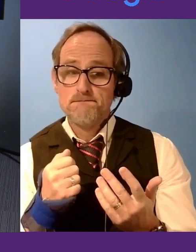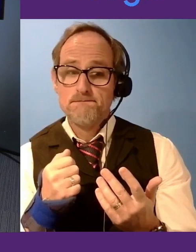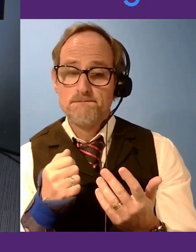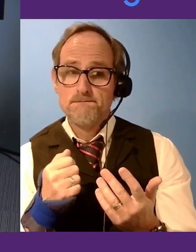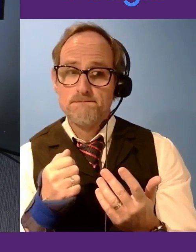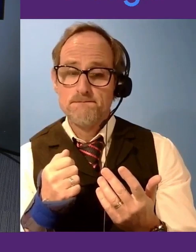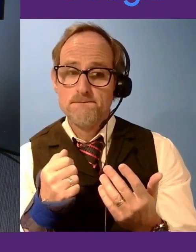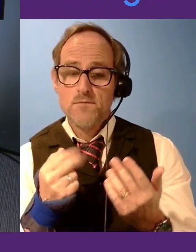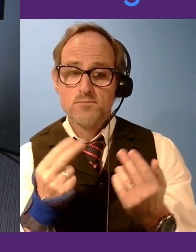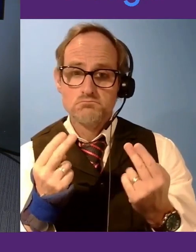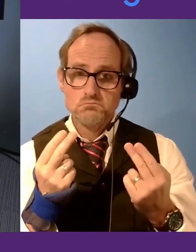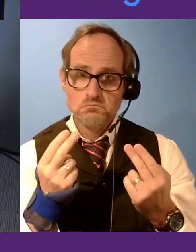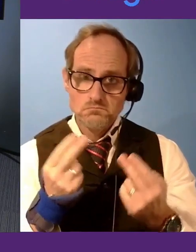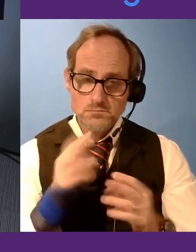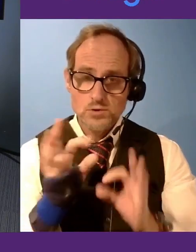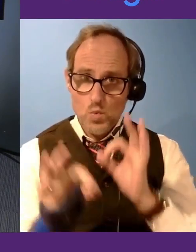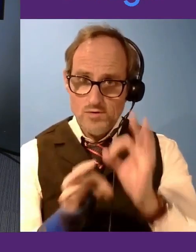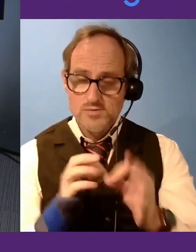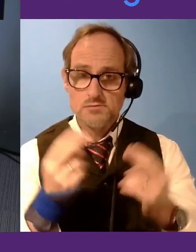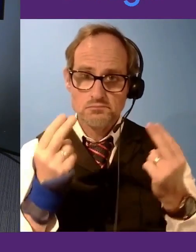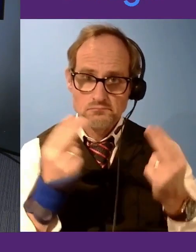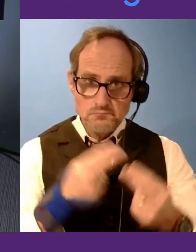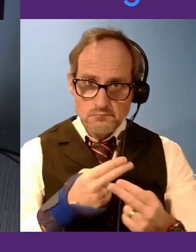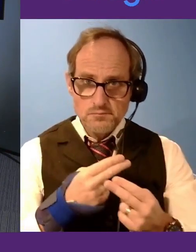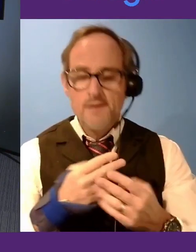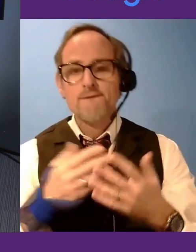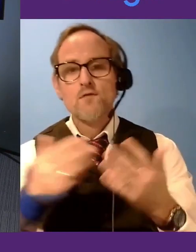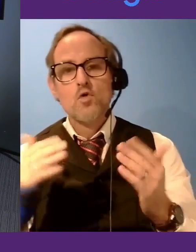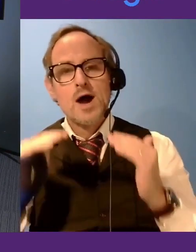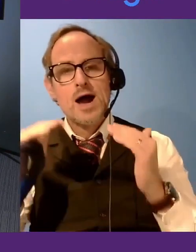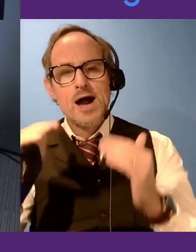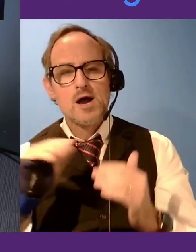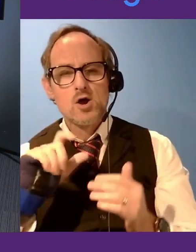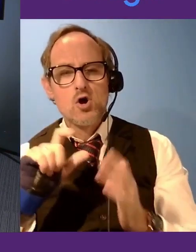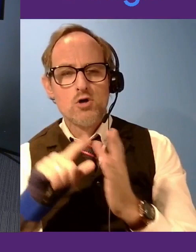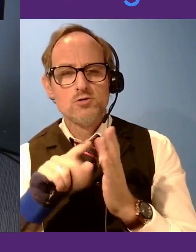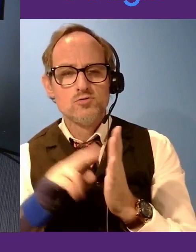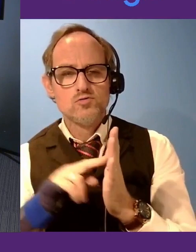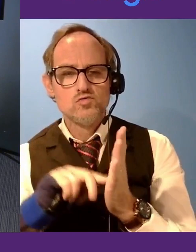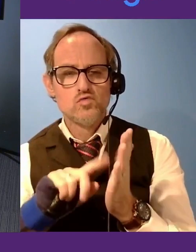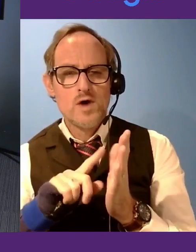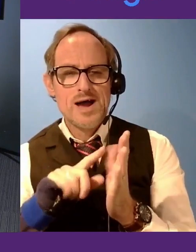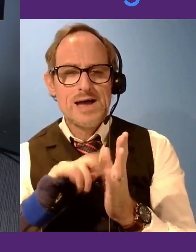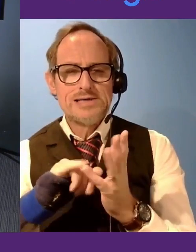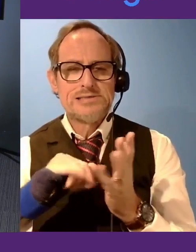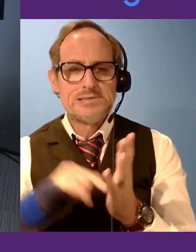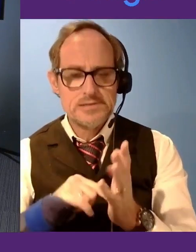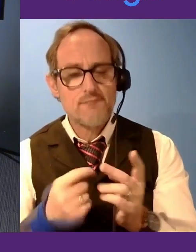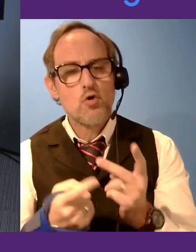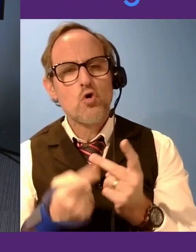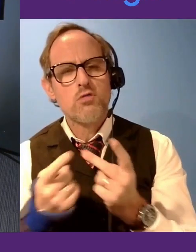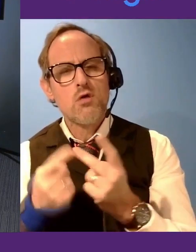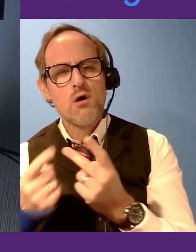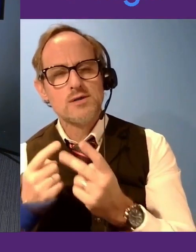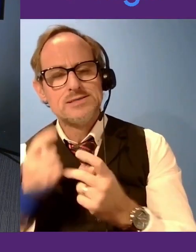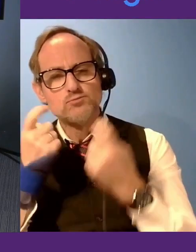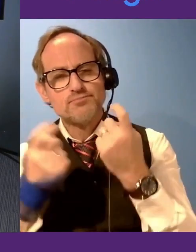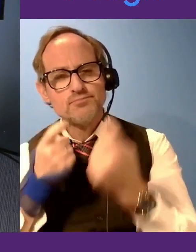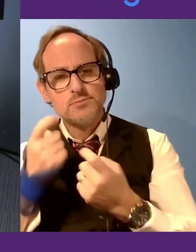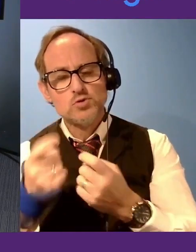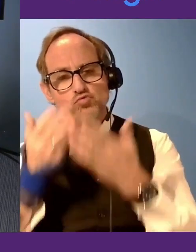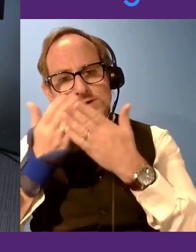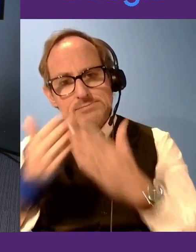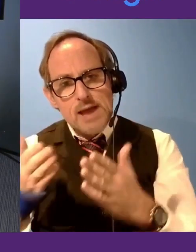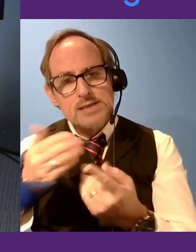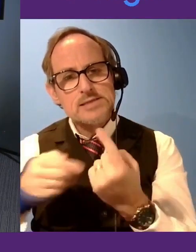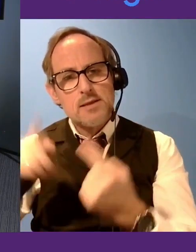queries for high contrast, and there's some other media queries for reduced contrast, and there's new media queries coming around in order to respect these accessibility settings that